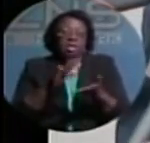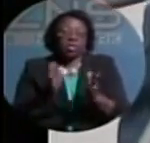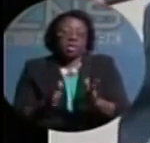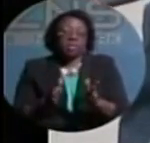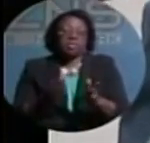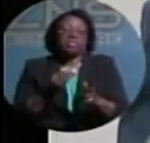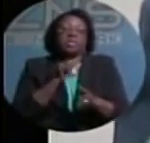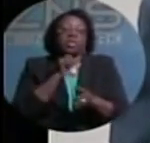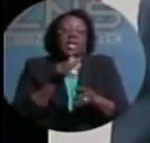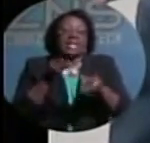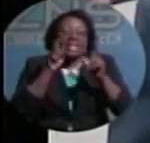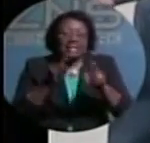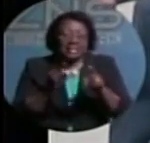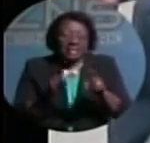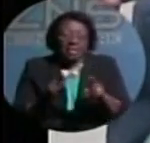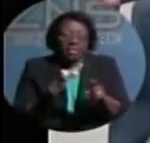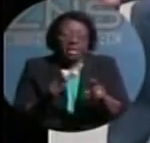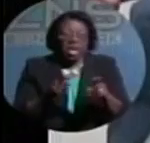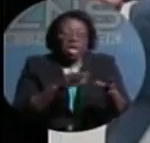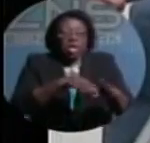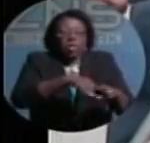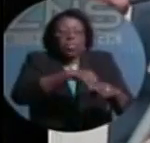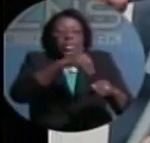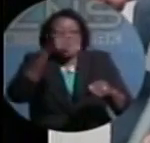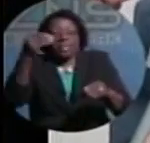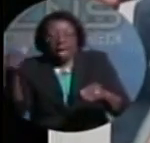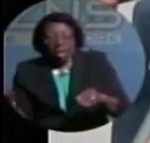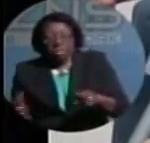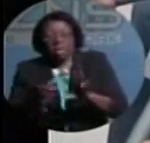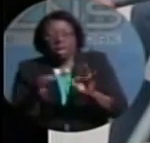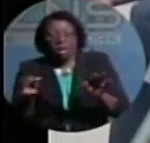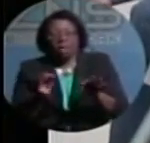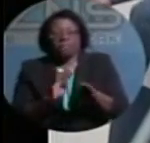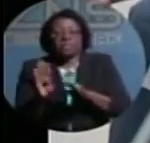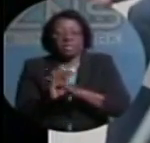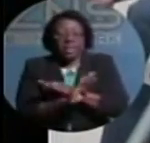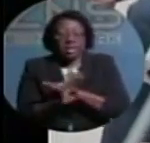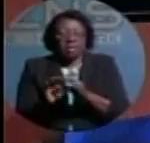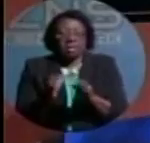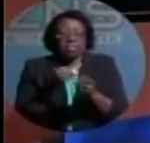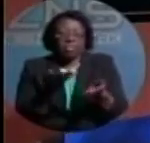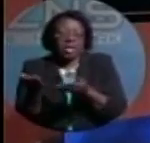was not necessary to arrange any kind of airlift, which we had done on an earlier.